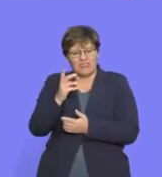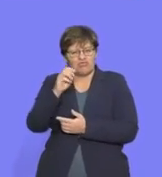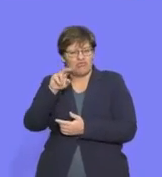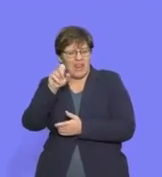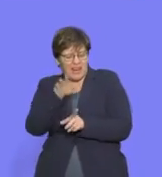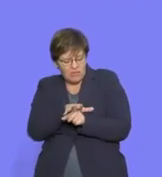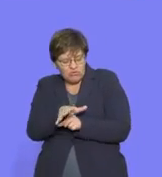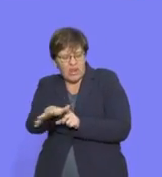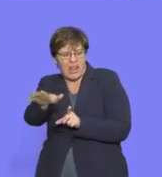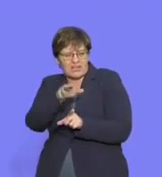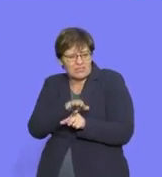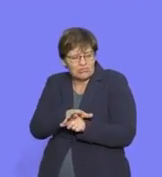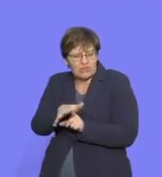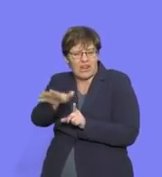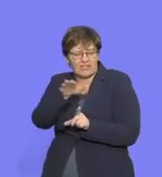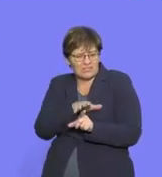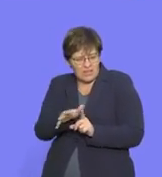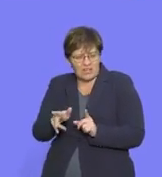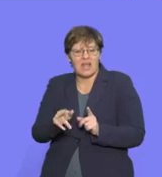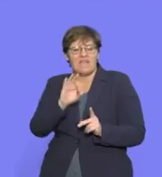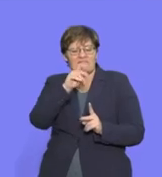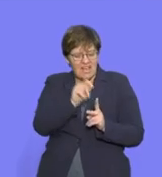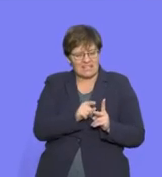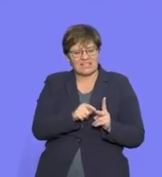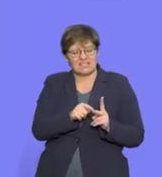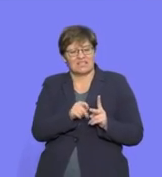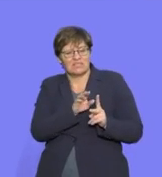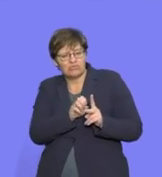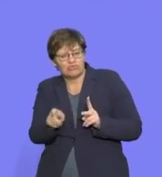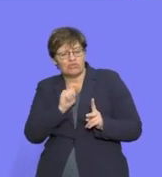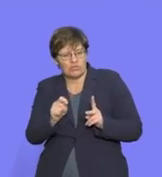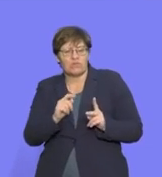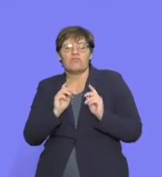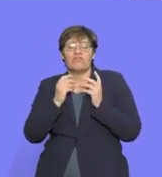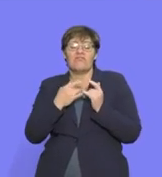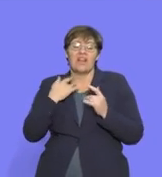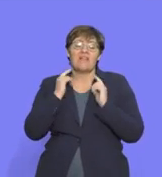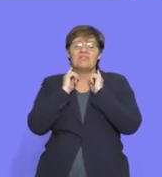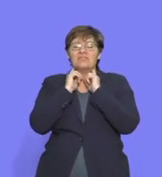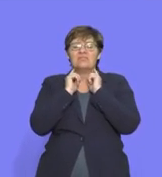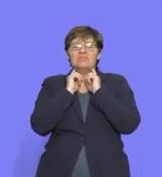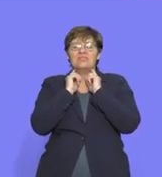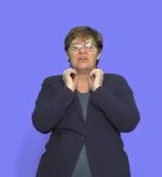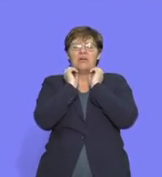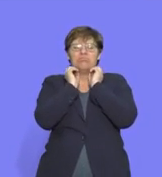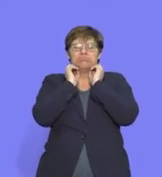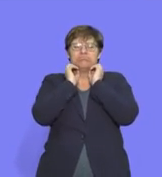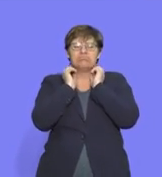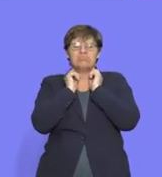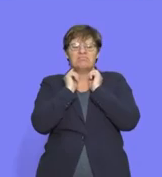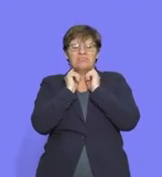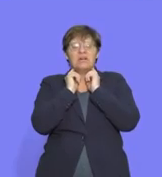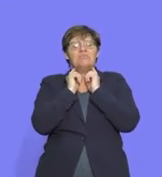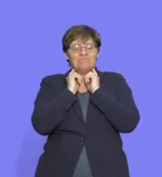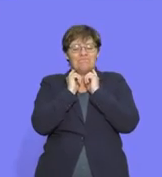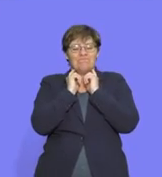draining the excess fluid. It's transporting fats. You can feel it. It's your glands. Sometimes when you're sick,